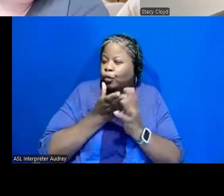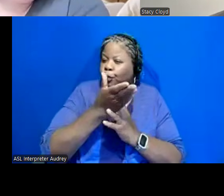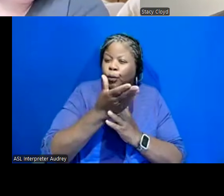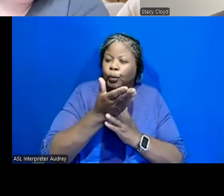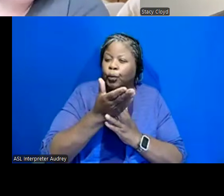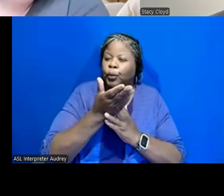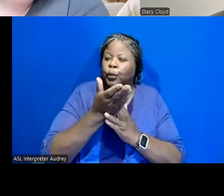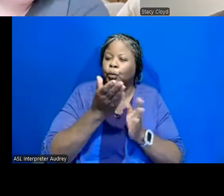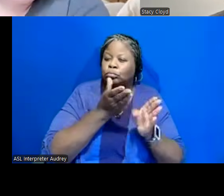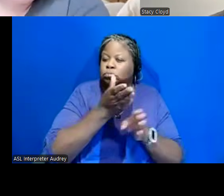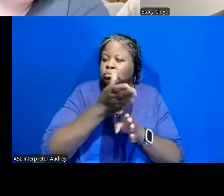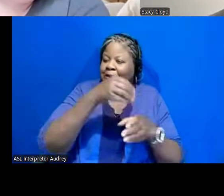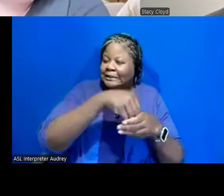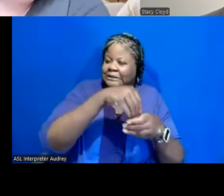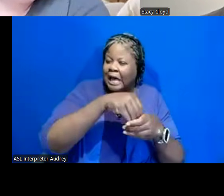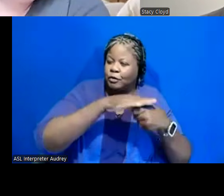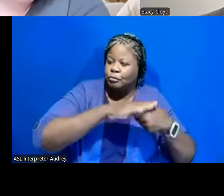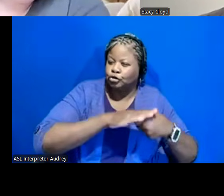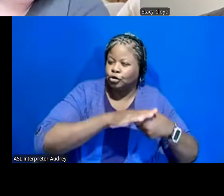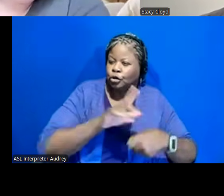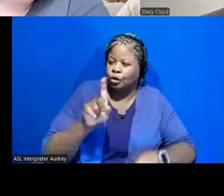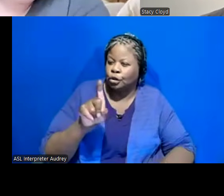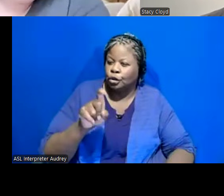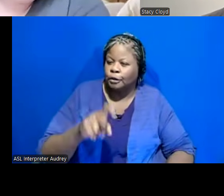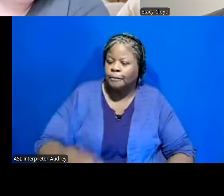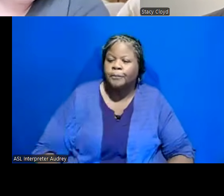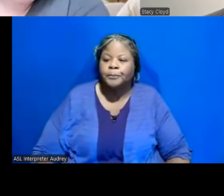various channels inside for pressure?